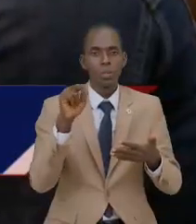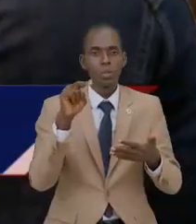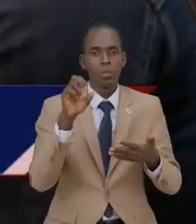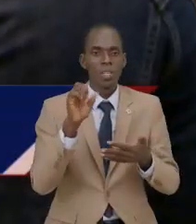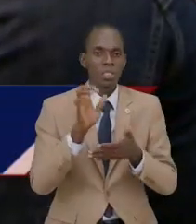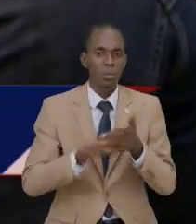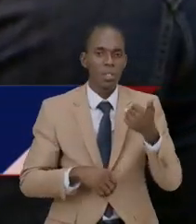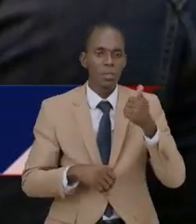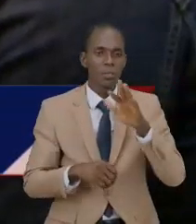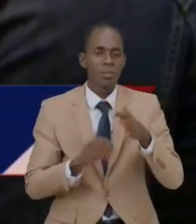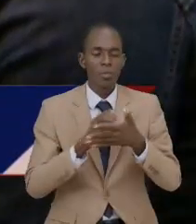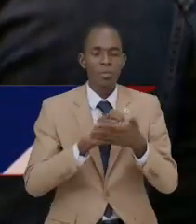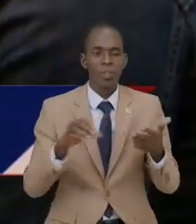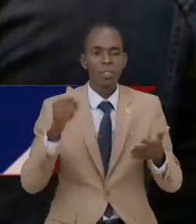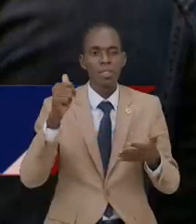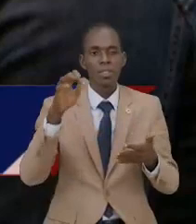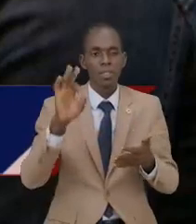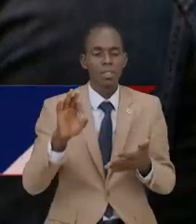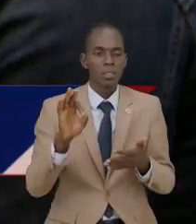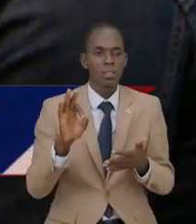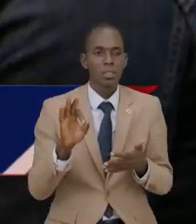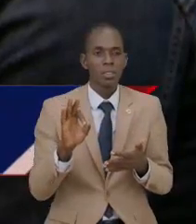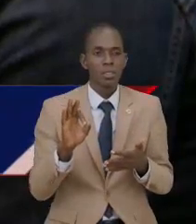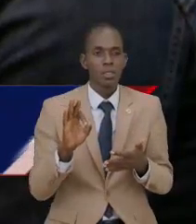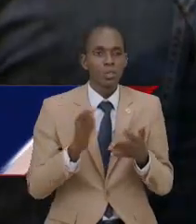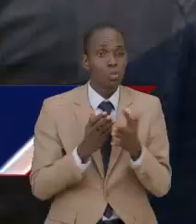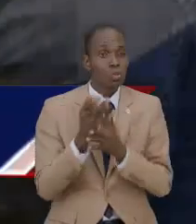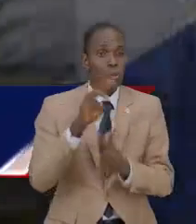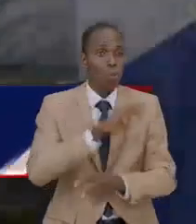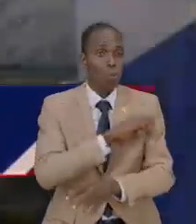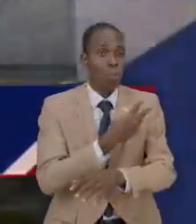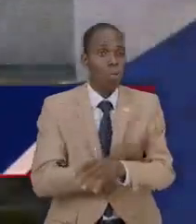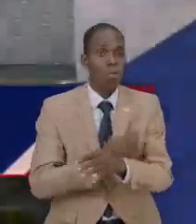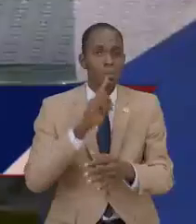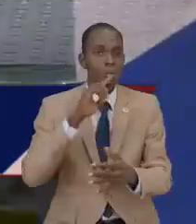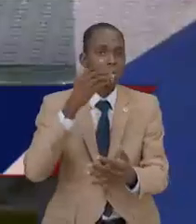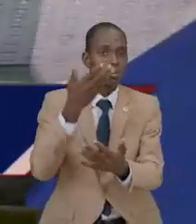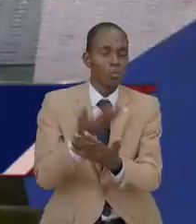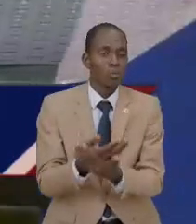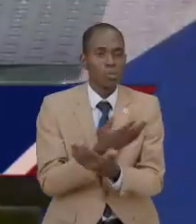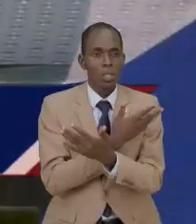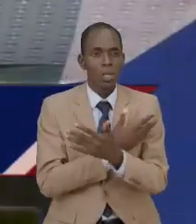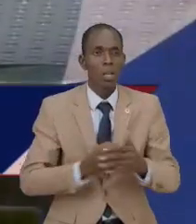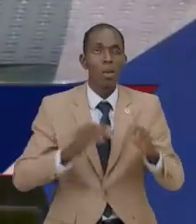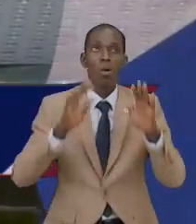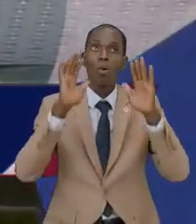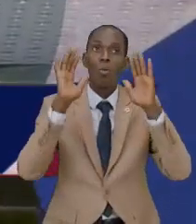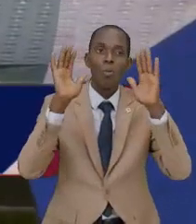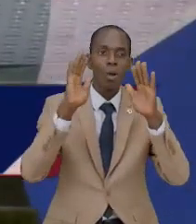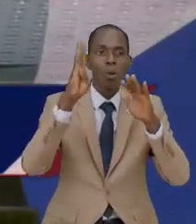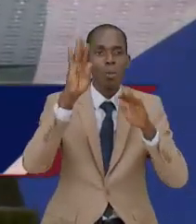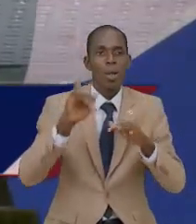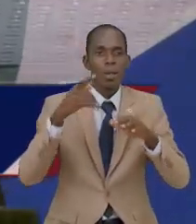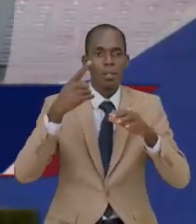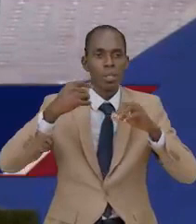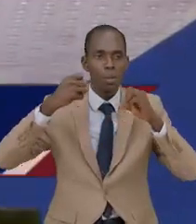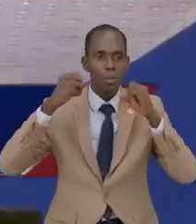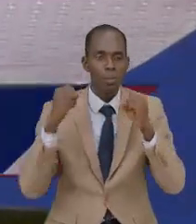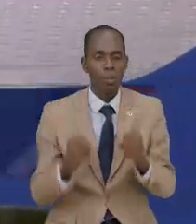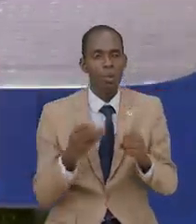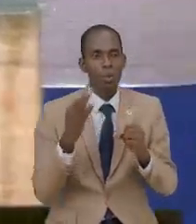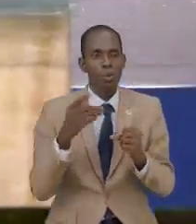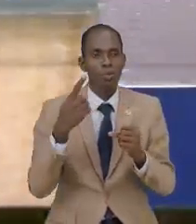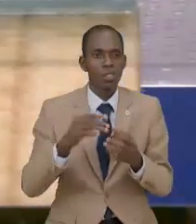15, verse 19. Through mighty signs and wonders by the power of